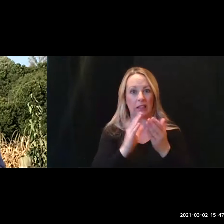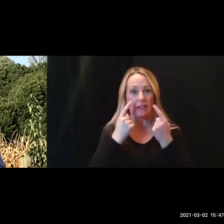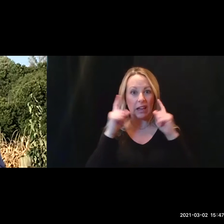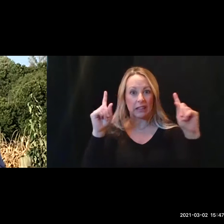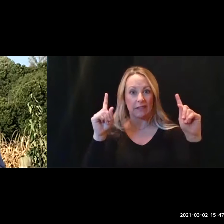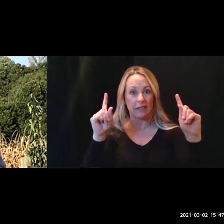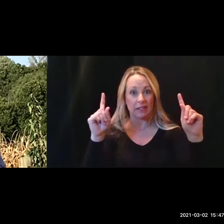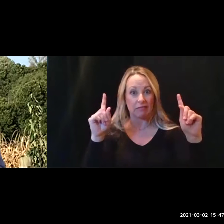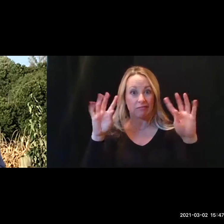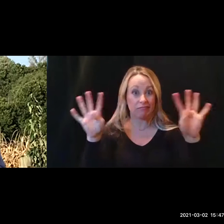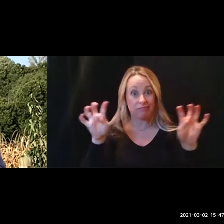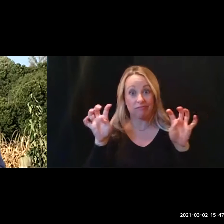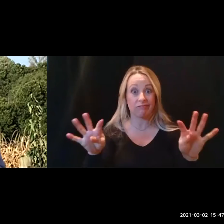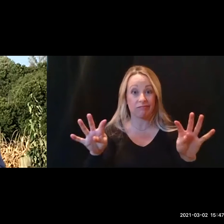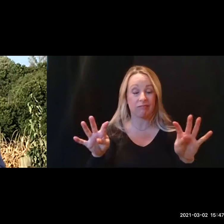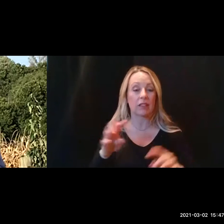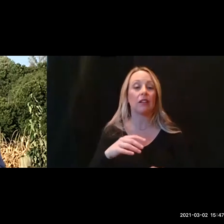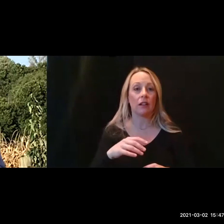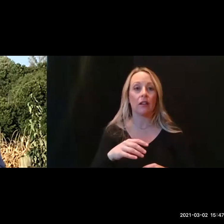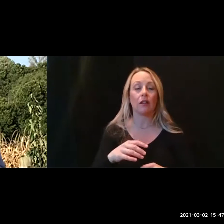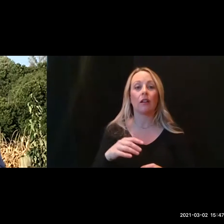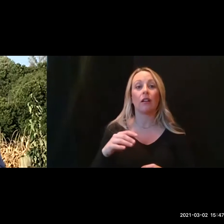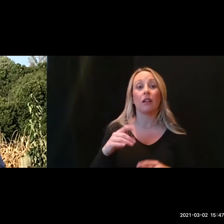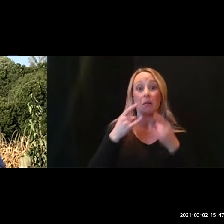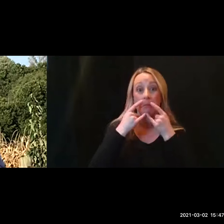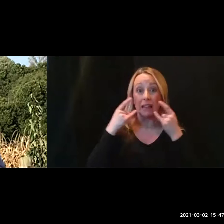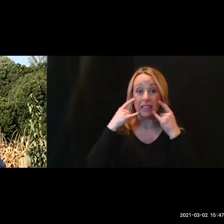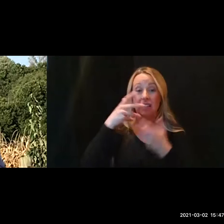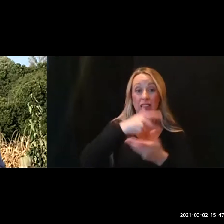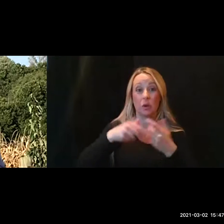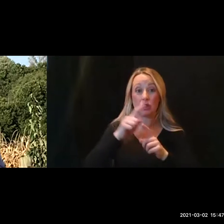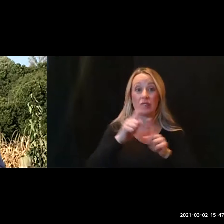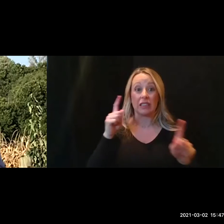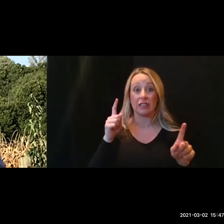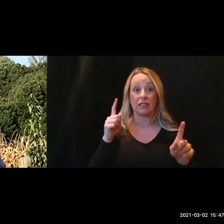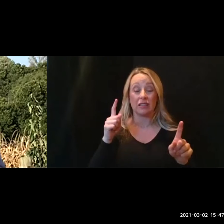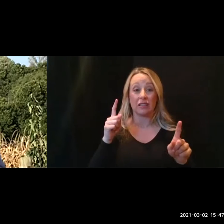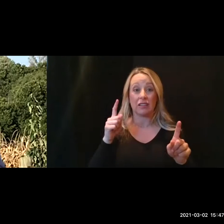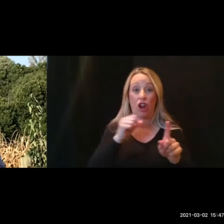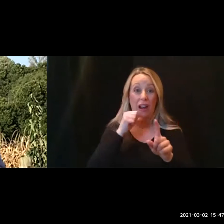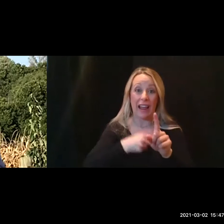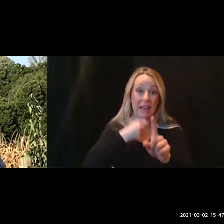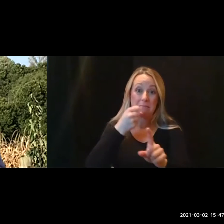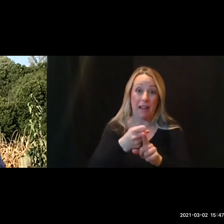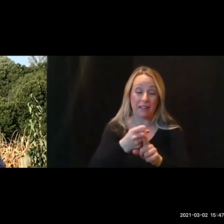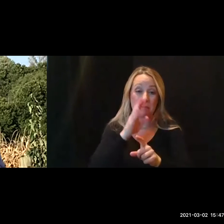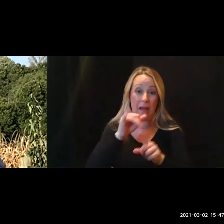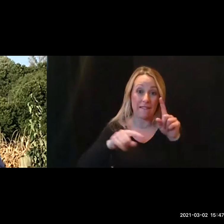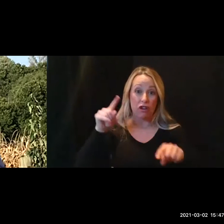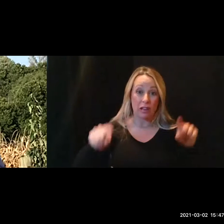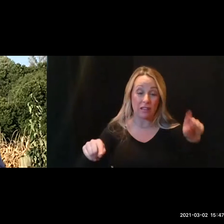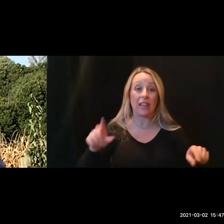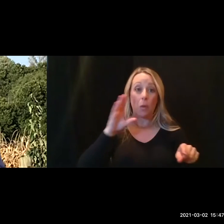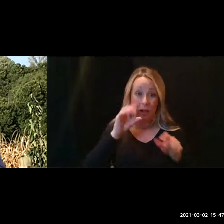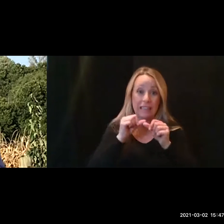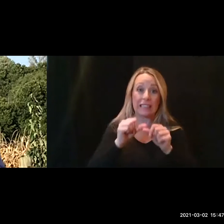unarguably true is that masking and social distancing are not impacted by variants. They will continue to